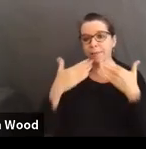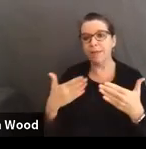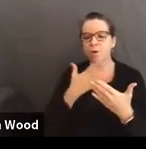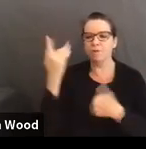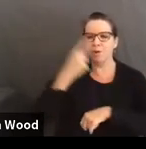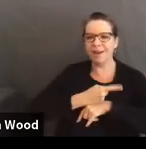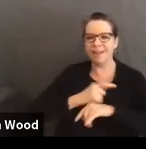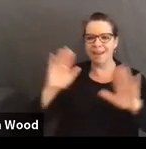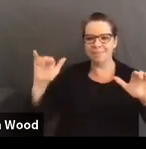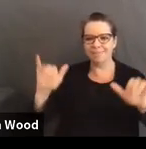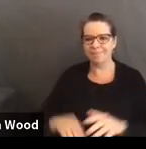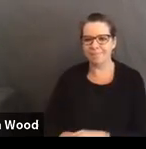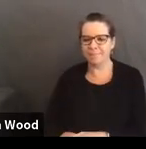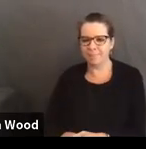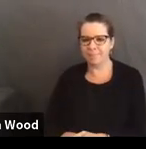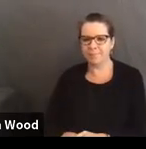day.